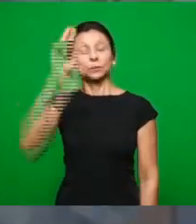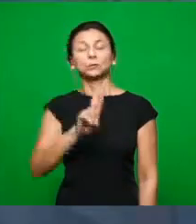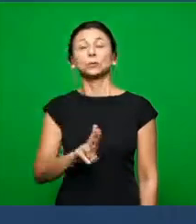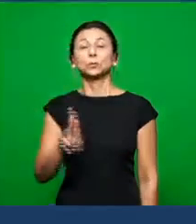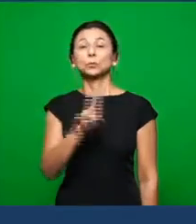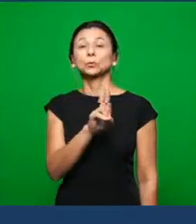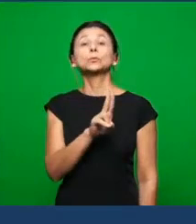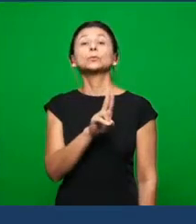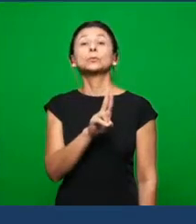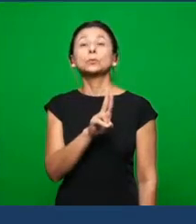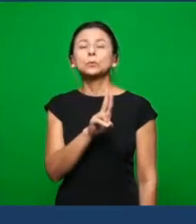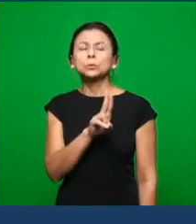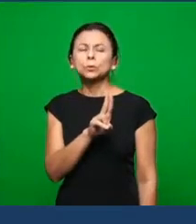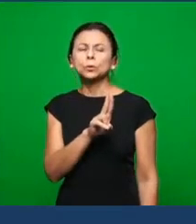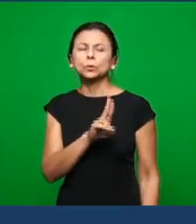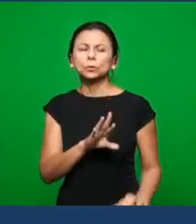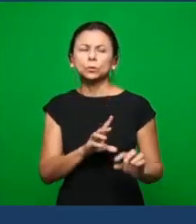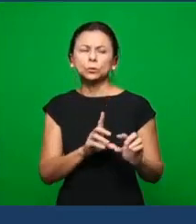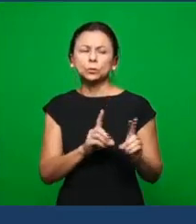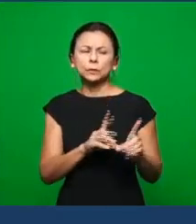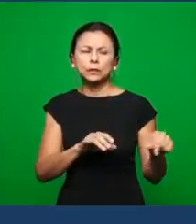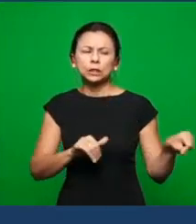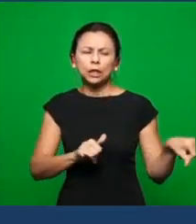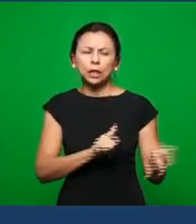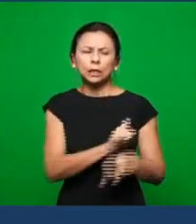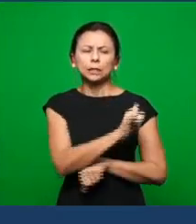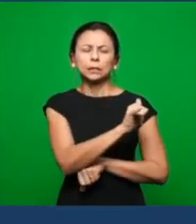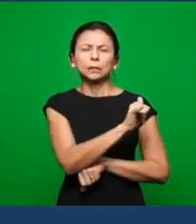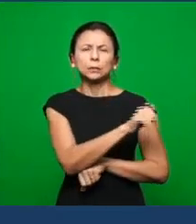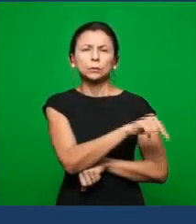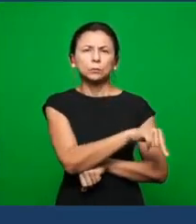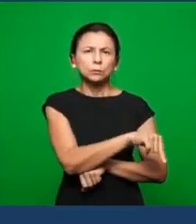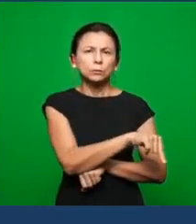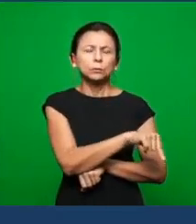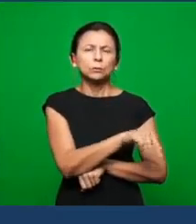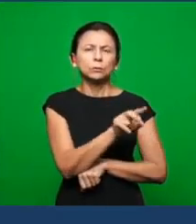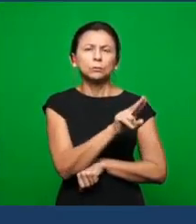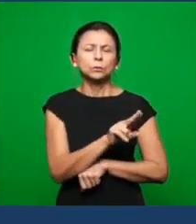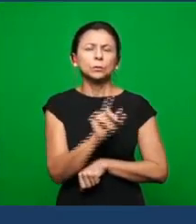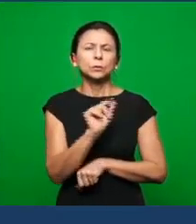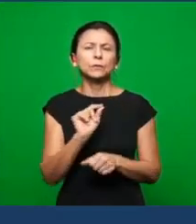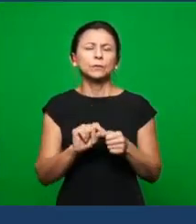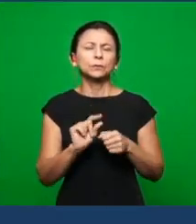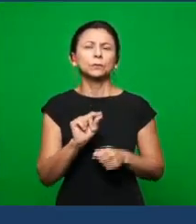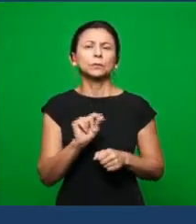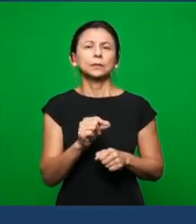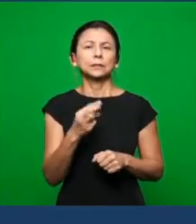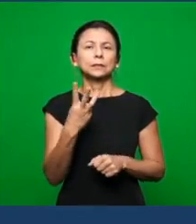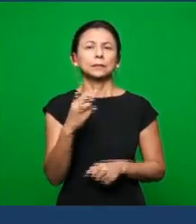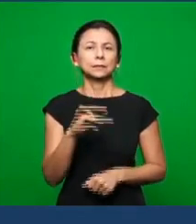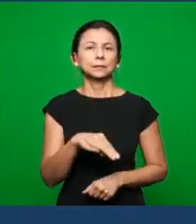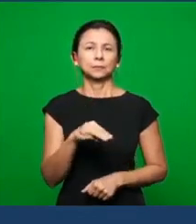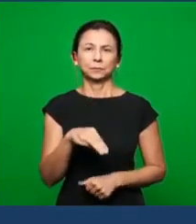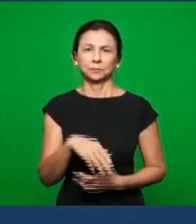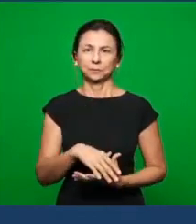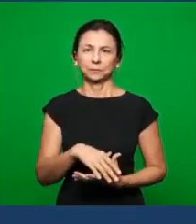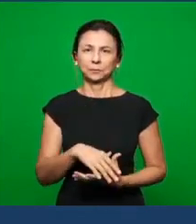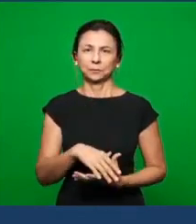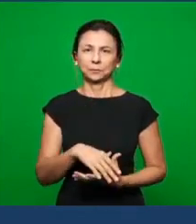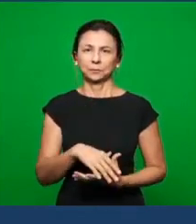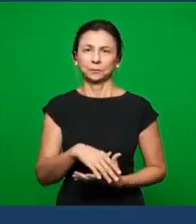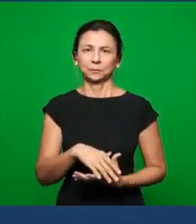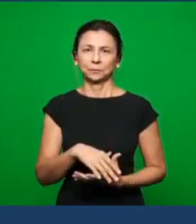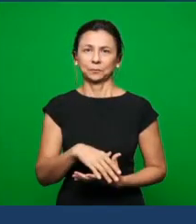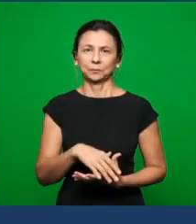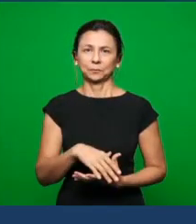which was the instrument of the Holy Spirit to react to the deceiving word in the period of Thyatira. We can give you 3 minutes for the brethren